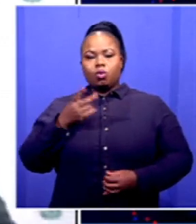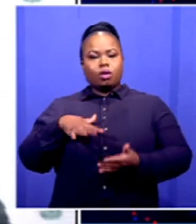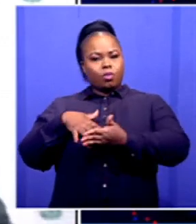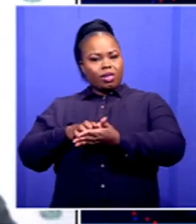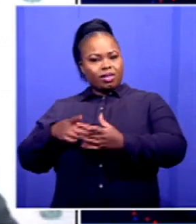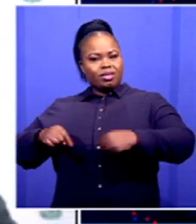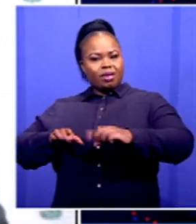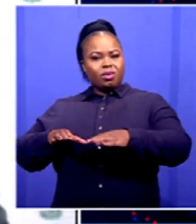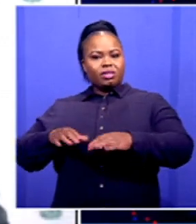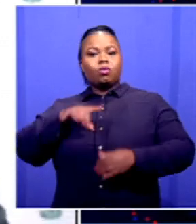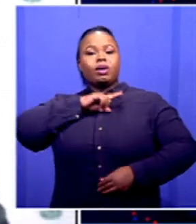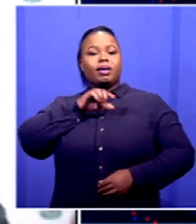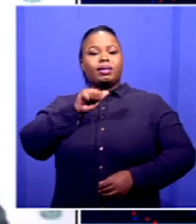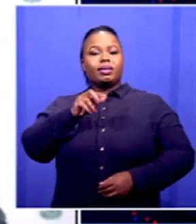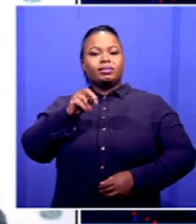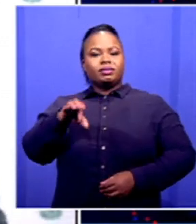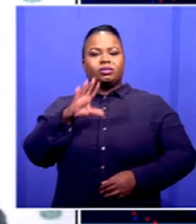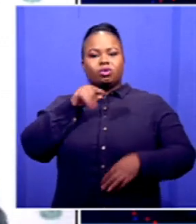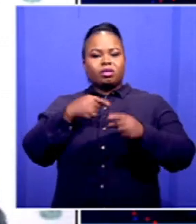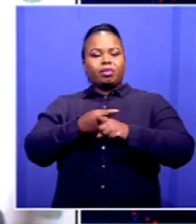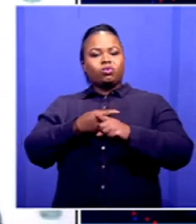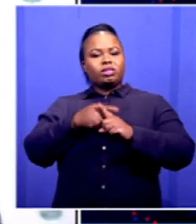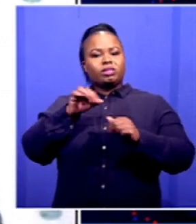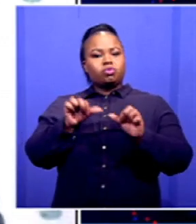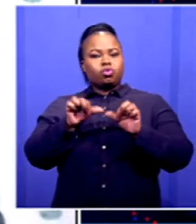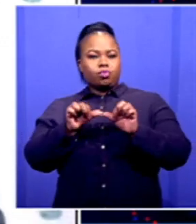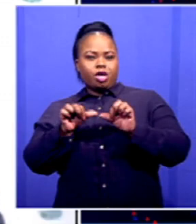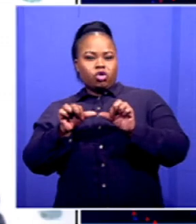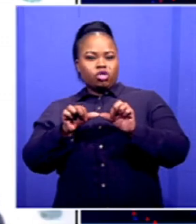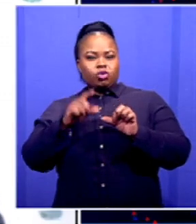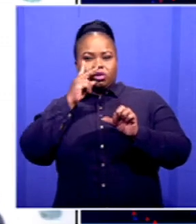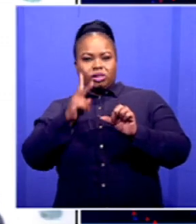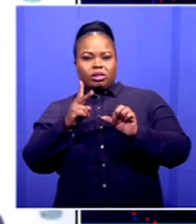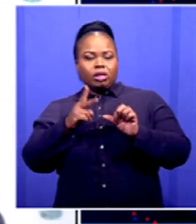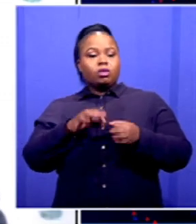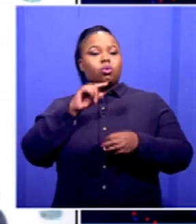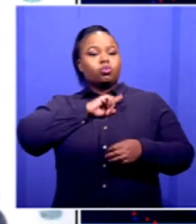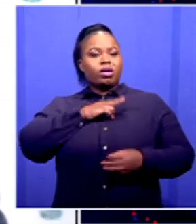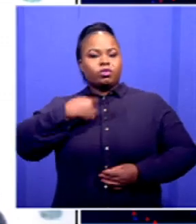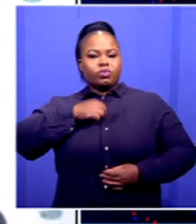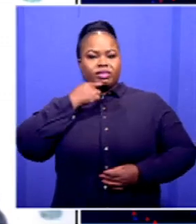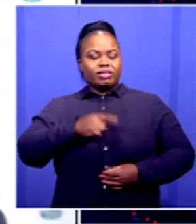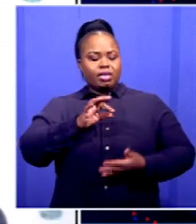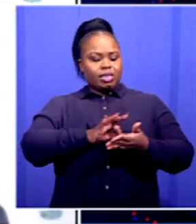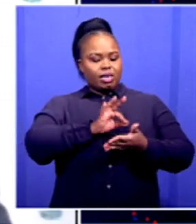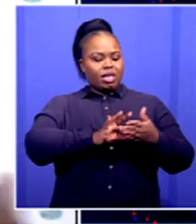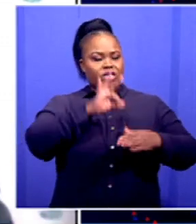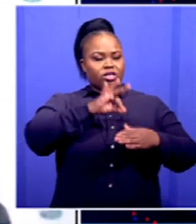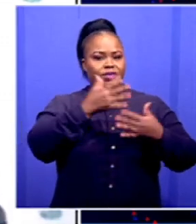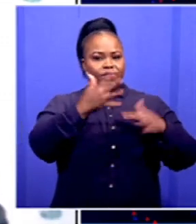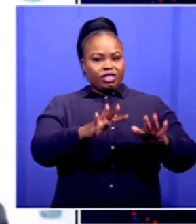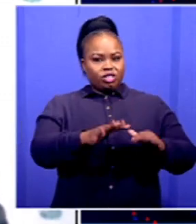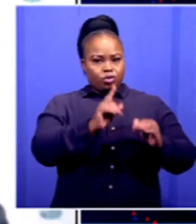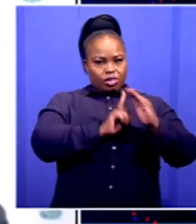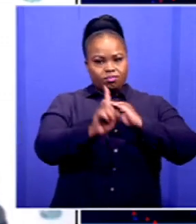why the governing party has spoken about a barometer. We said immediately after elections, we will be actually